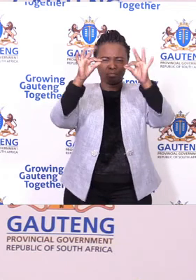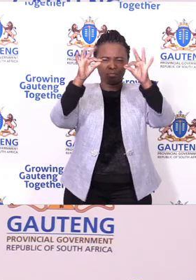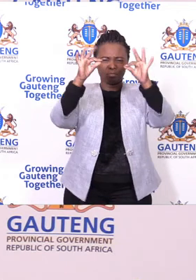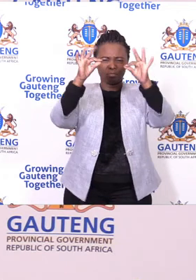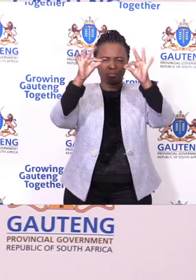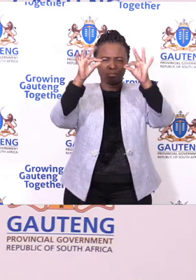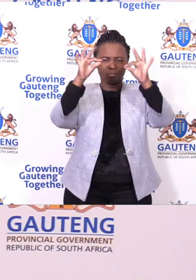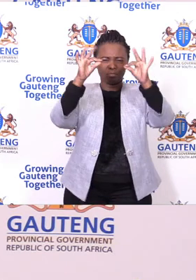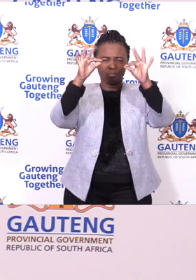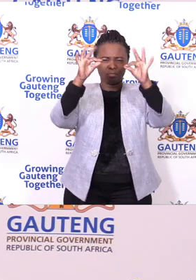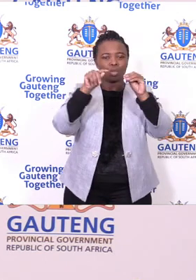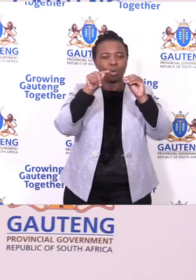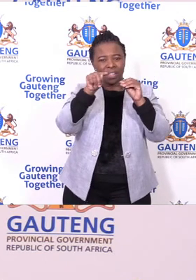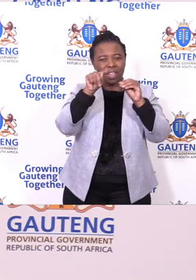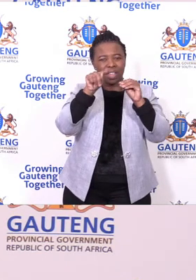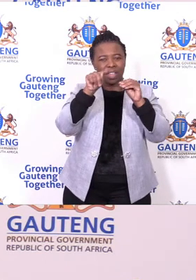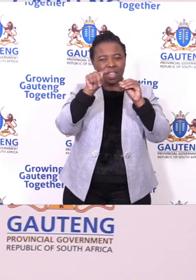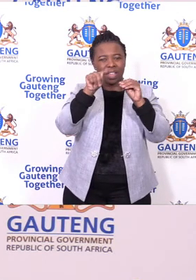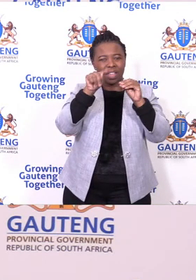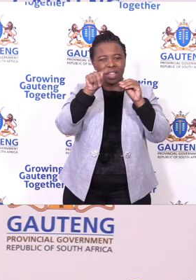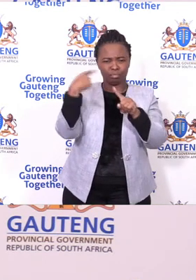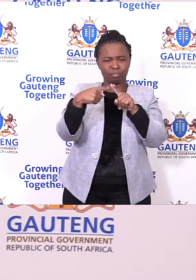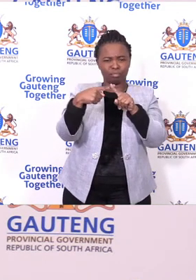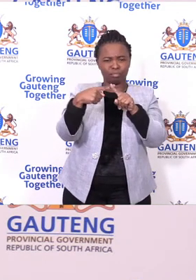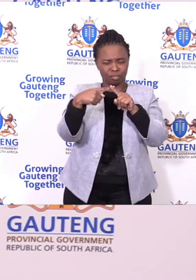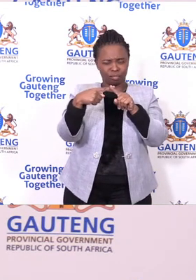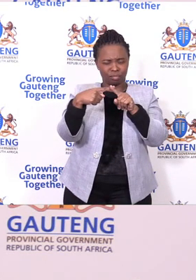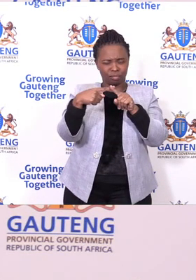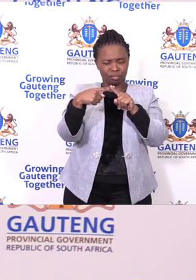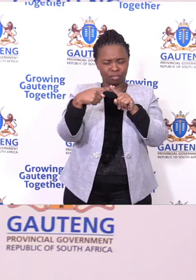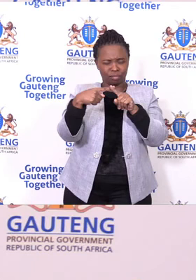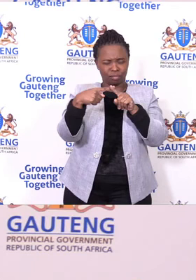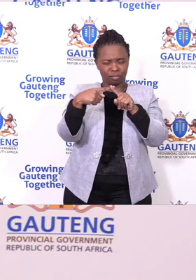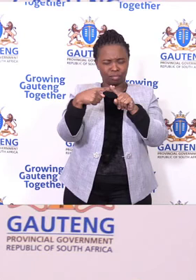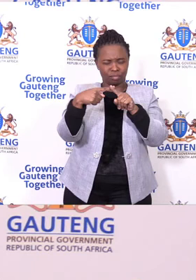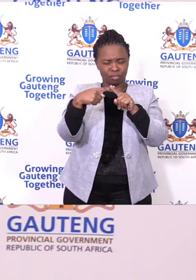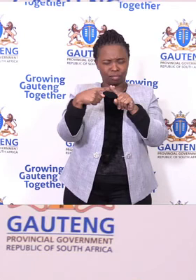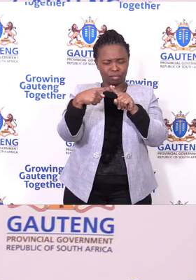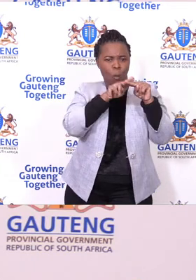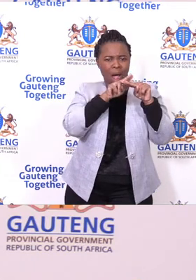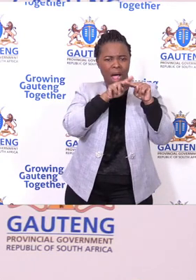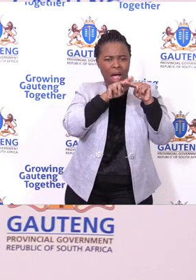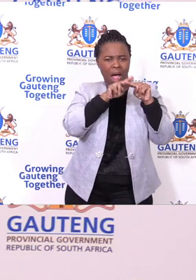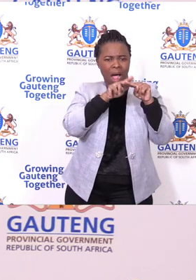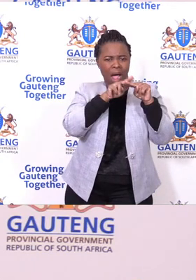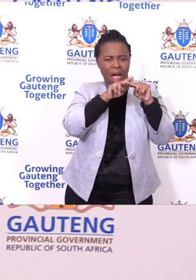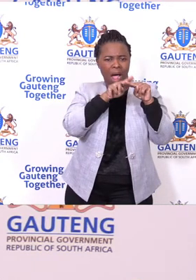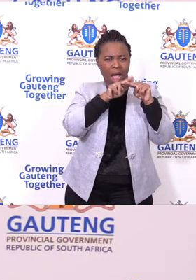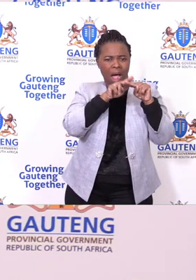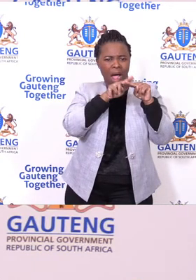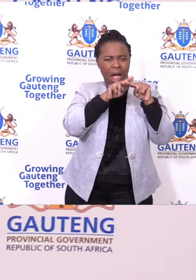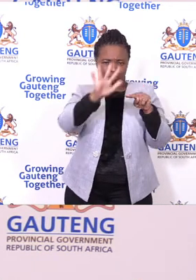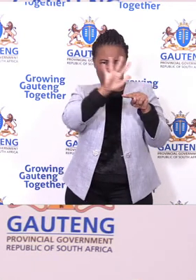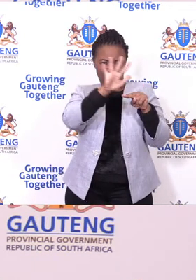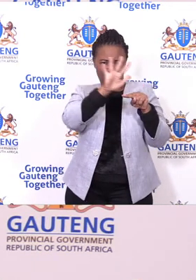discussion for a very long time, I think since the beginning of February, March. And one of the things that